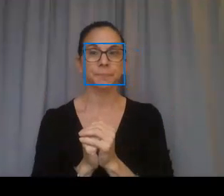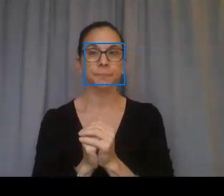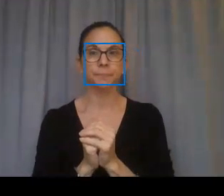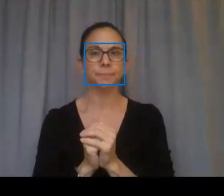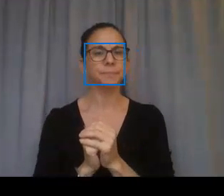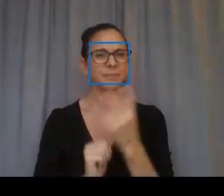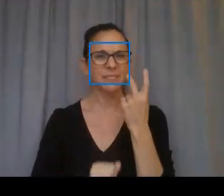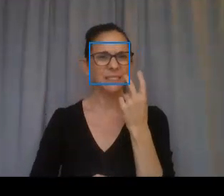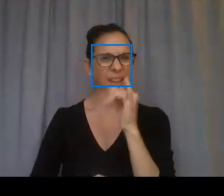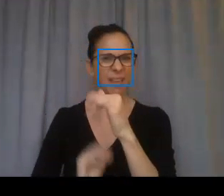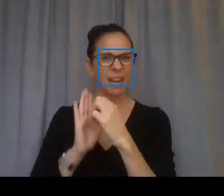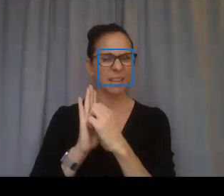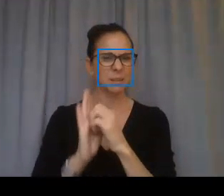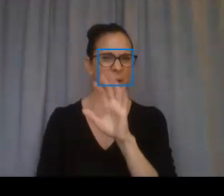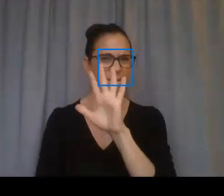Take a look at the example,